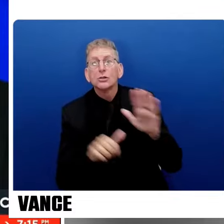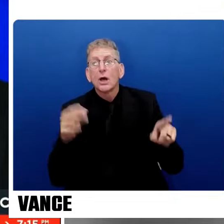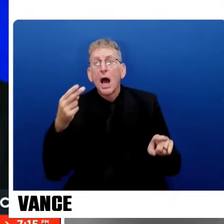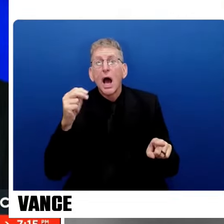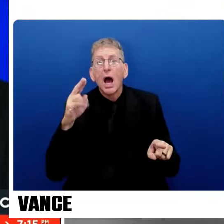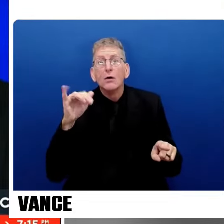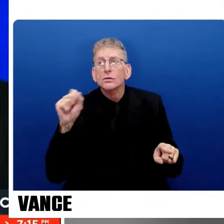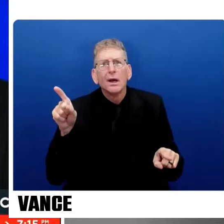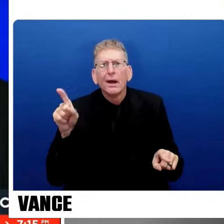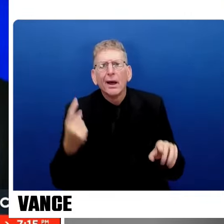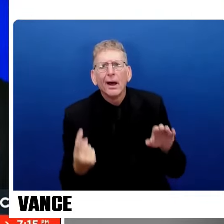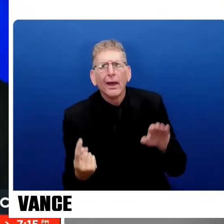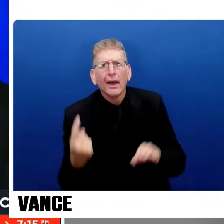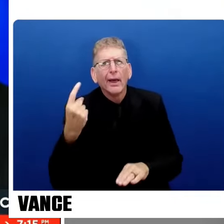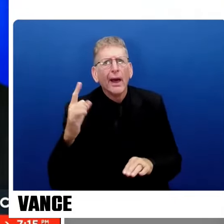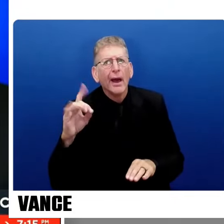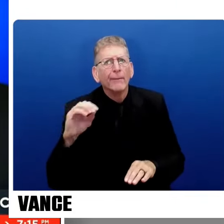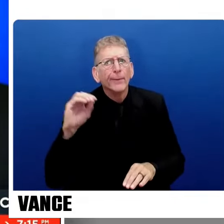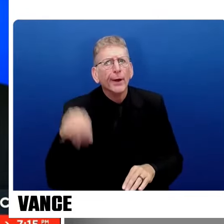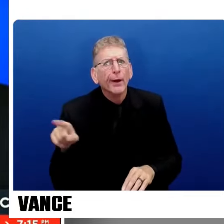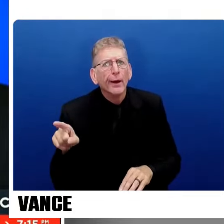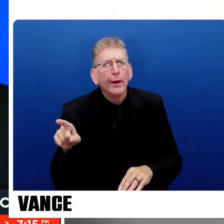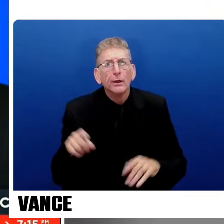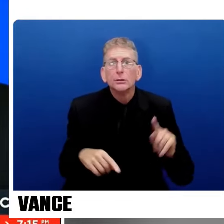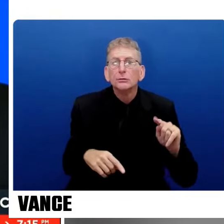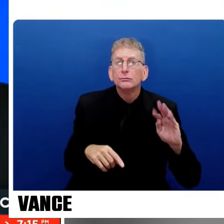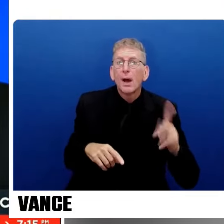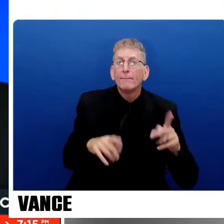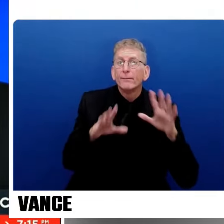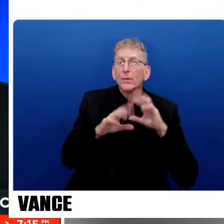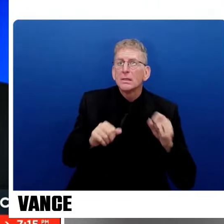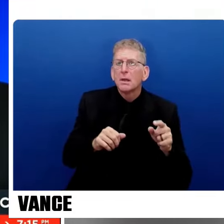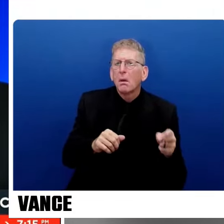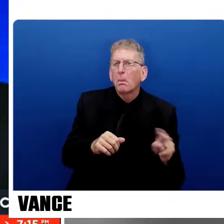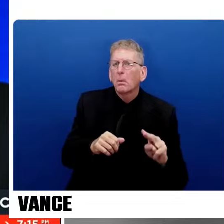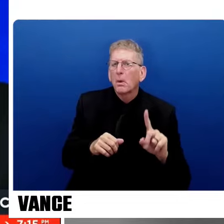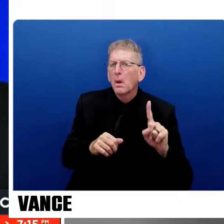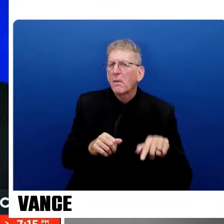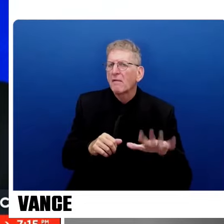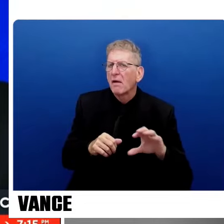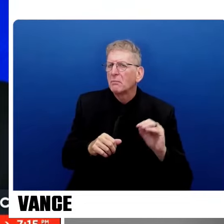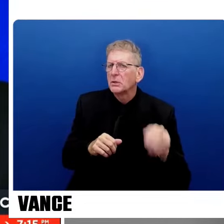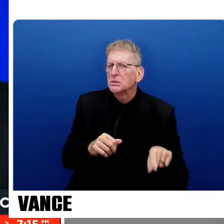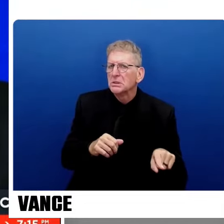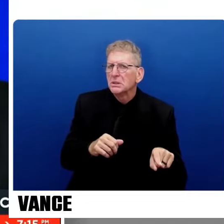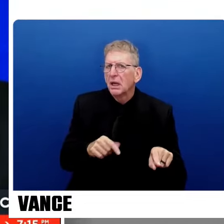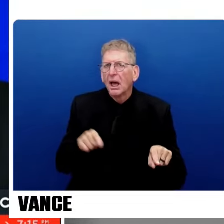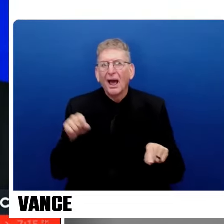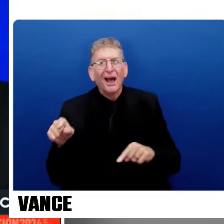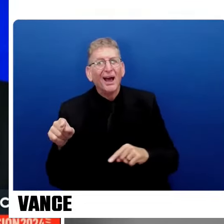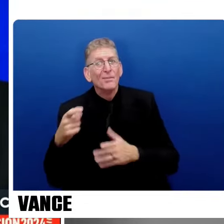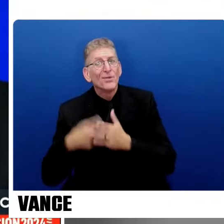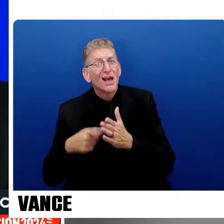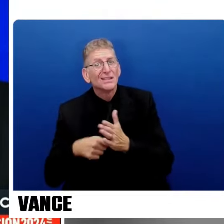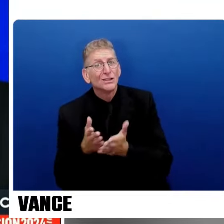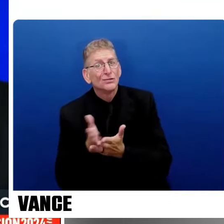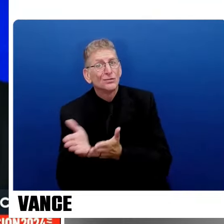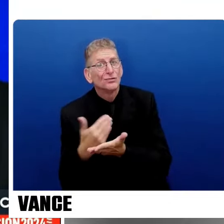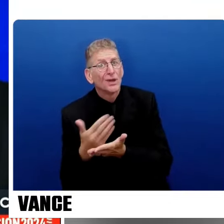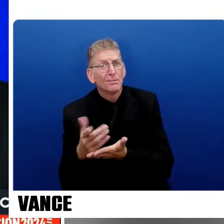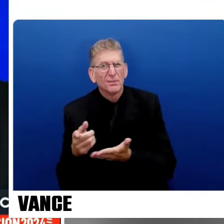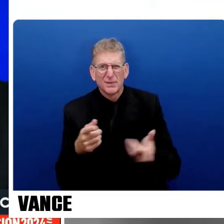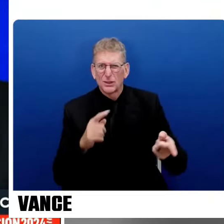entire 4 years, they were up about 1.5%. He introduced pricing transparency. Think about healthcare. You go into a hospital, you